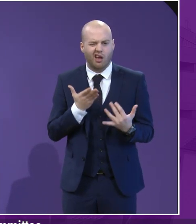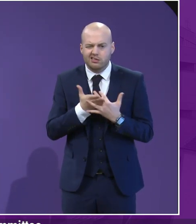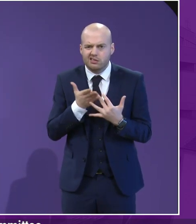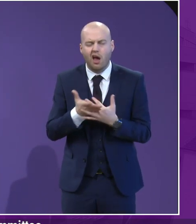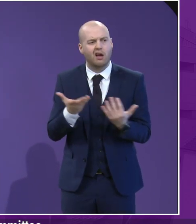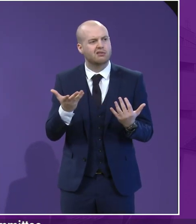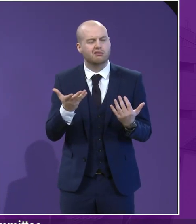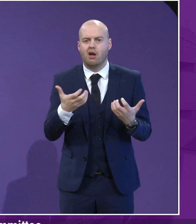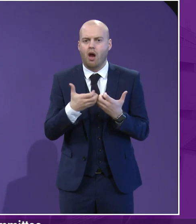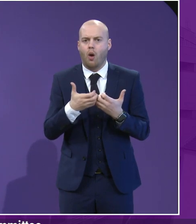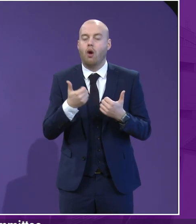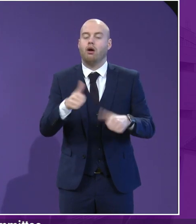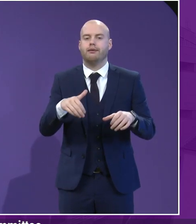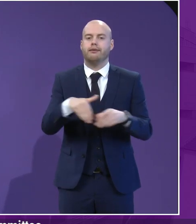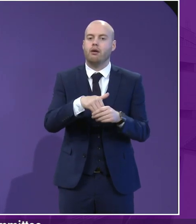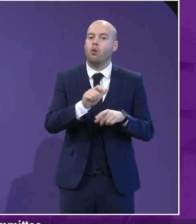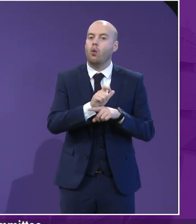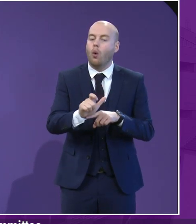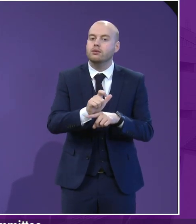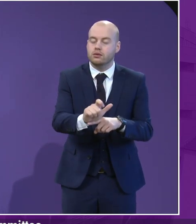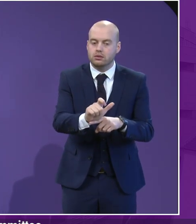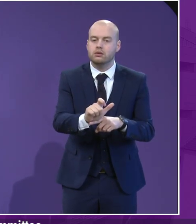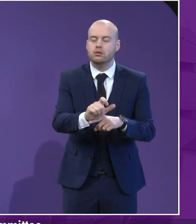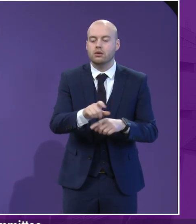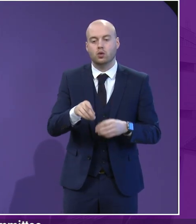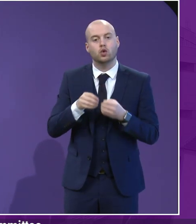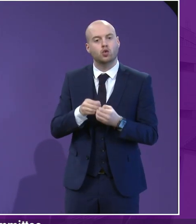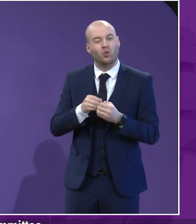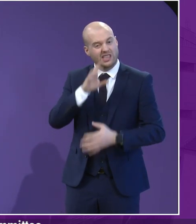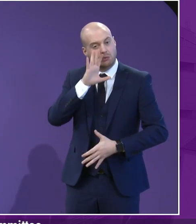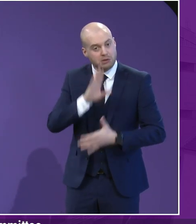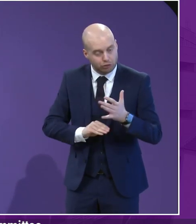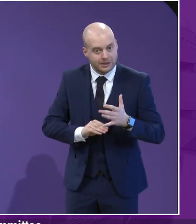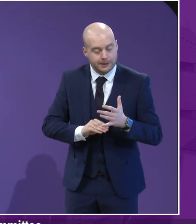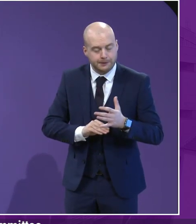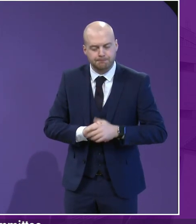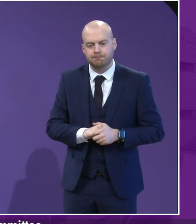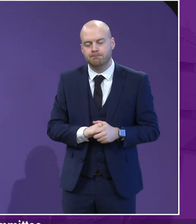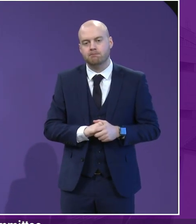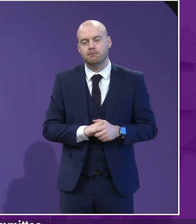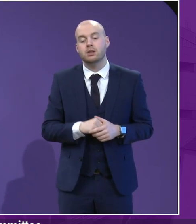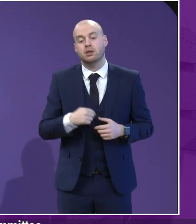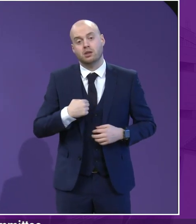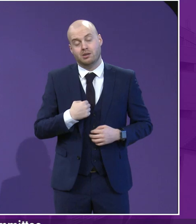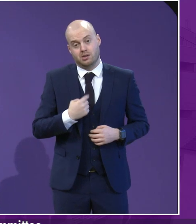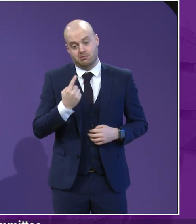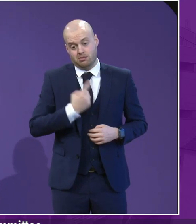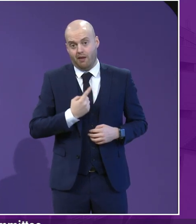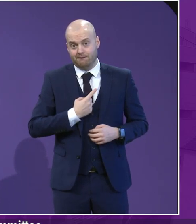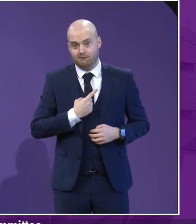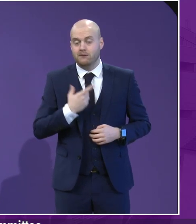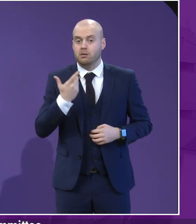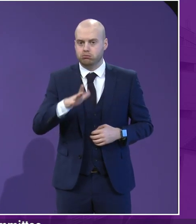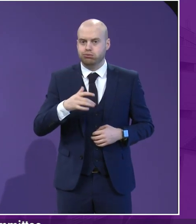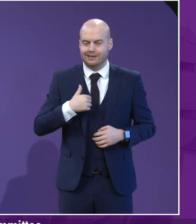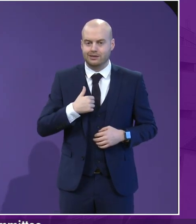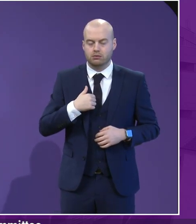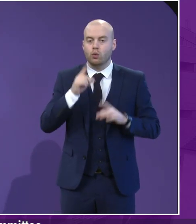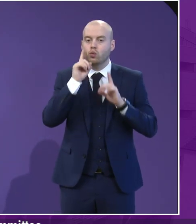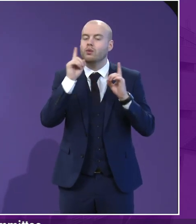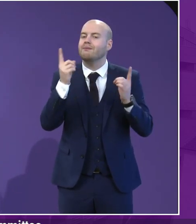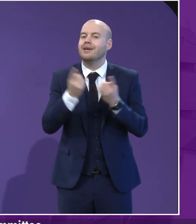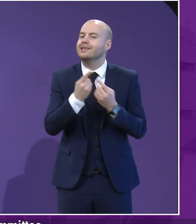that they know when they go to start in the summer, after the summer. So we'd like to see a lot more of that scaled up across universities. I'm not aware of many other kind